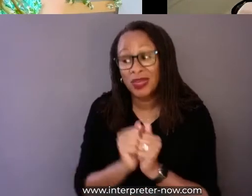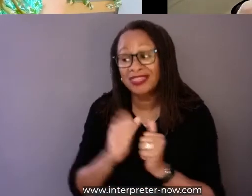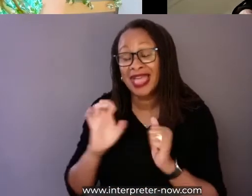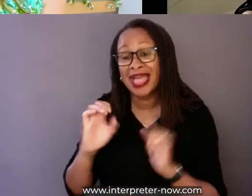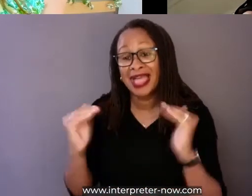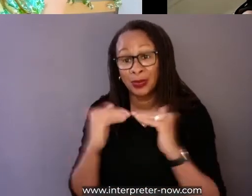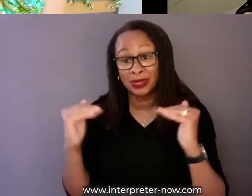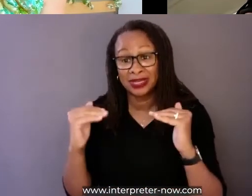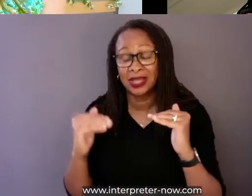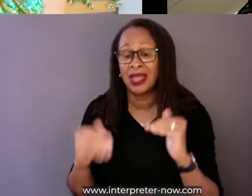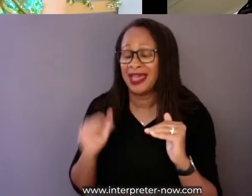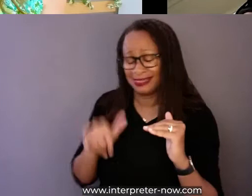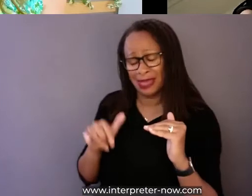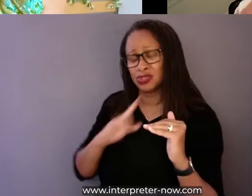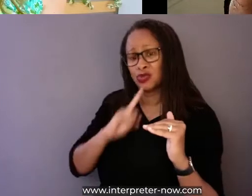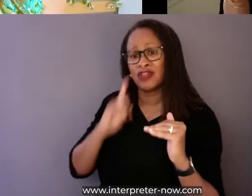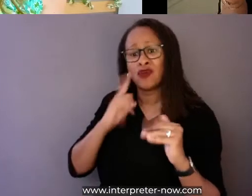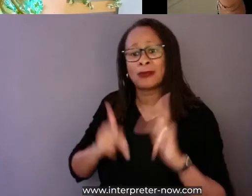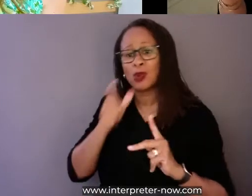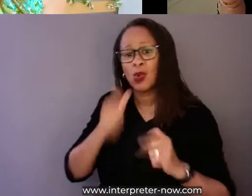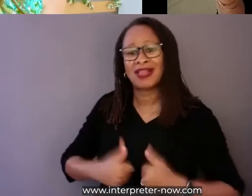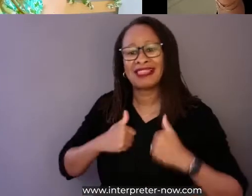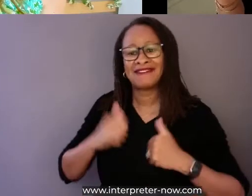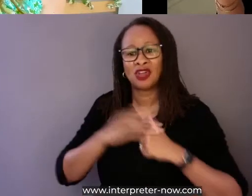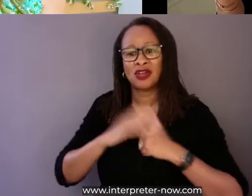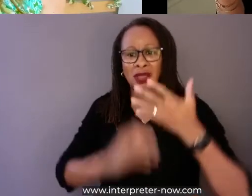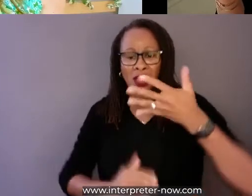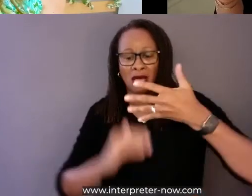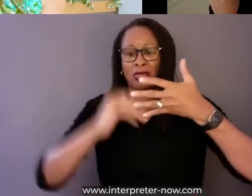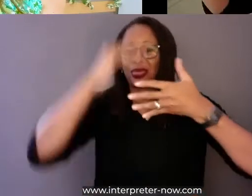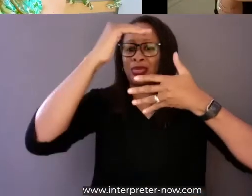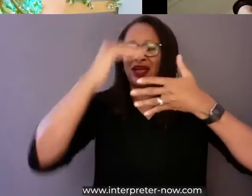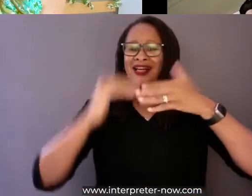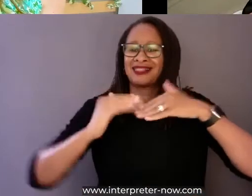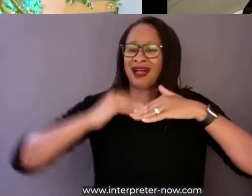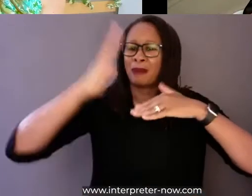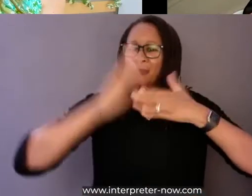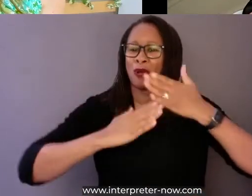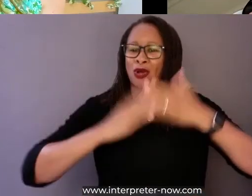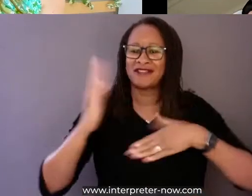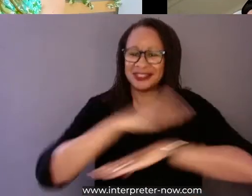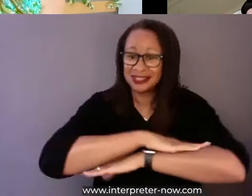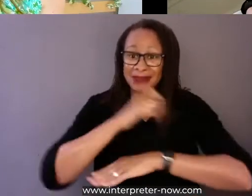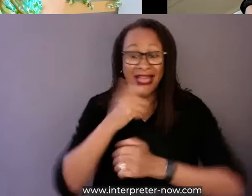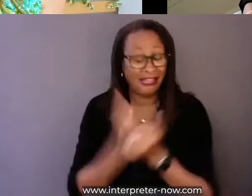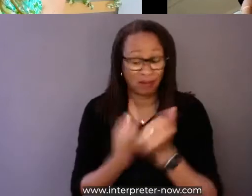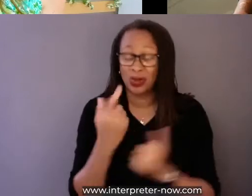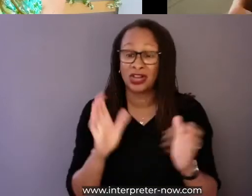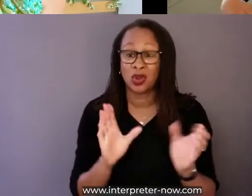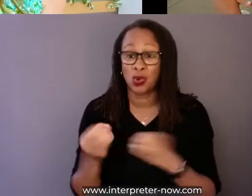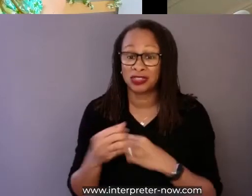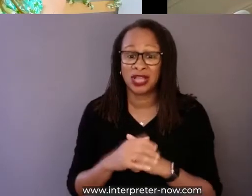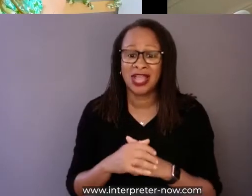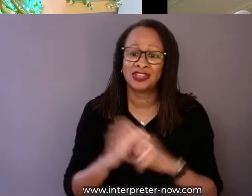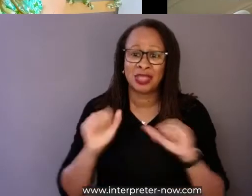for those folks who lived on that top quartile of the cap table. This wasn't everyone in the organization. You know, you could be employee